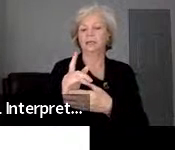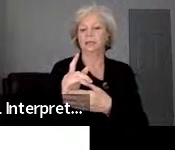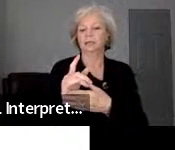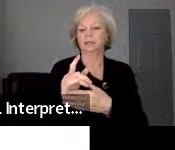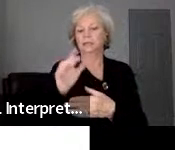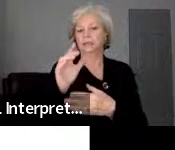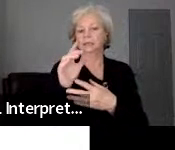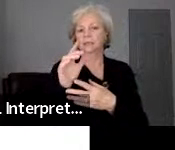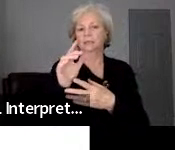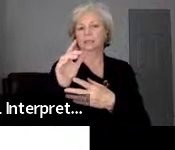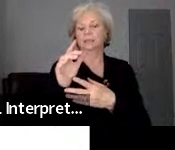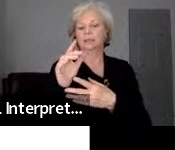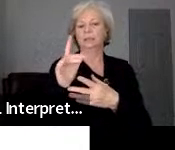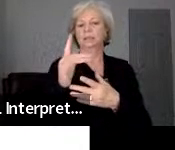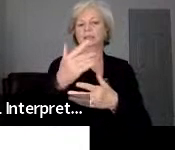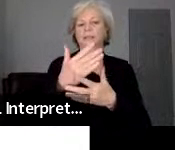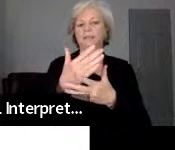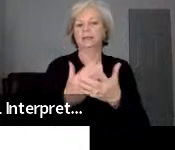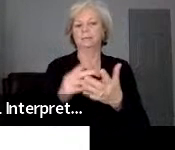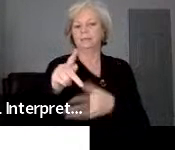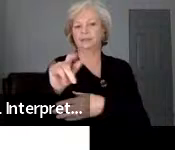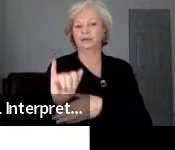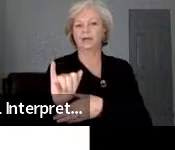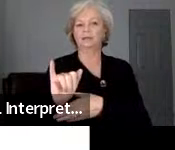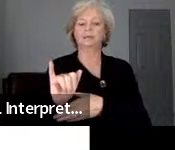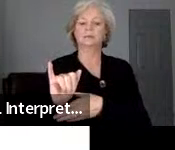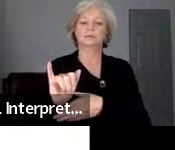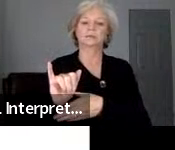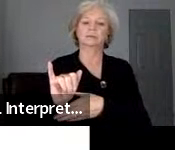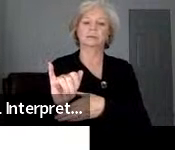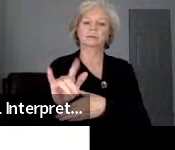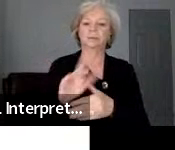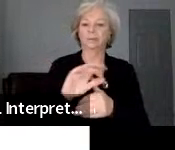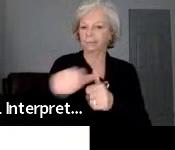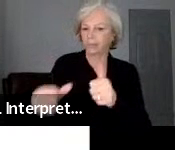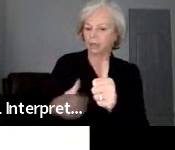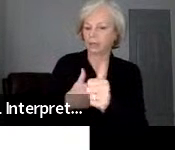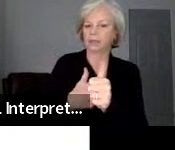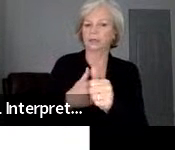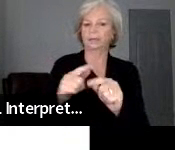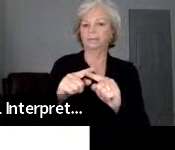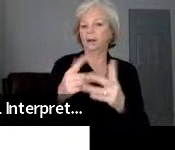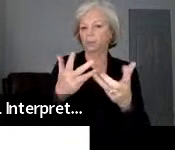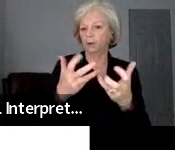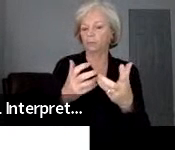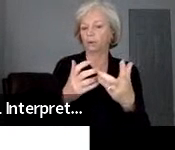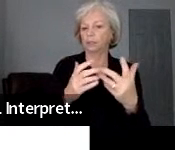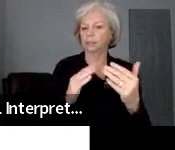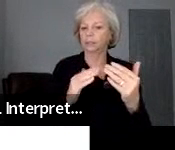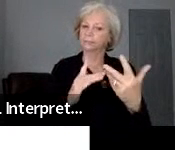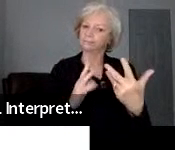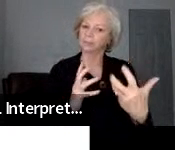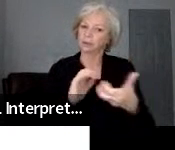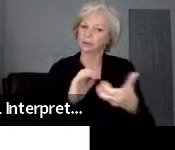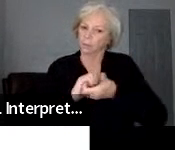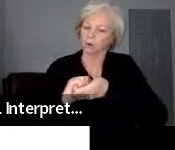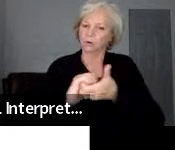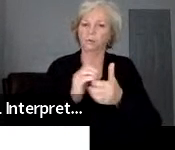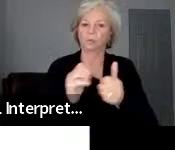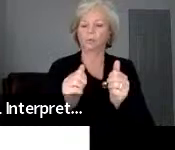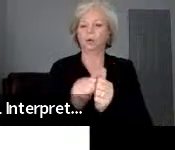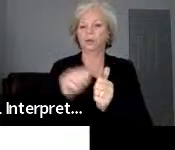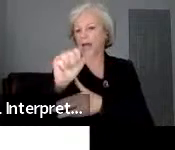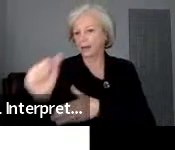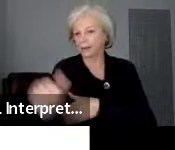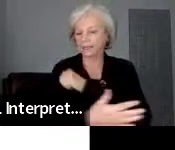is able to do our own advocacy with partners like Barhai and partners like the Alameda County